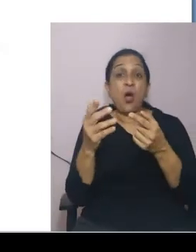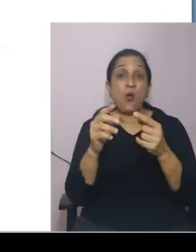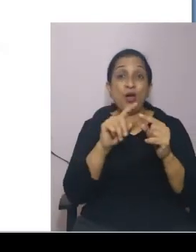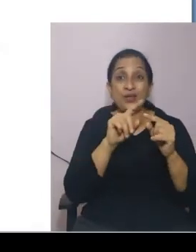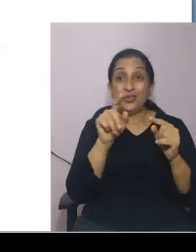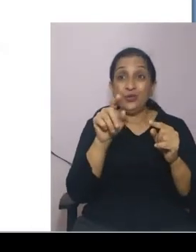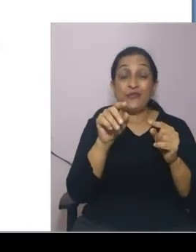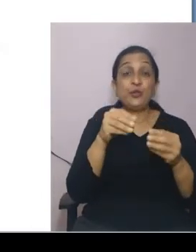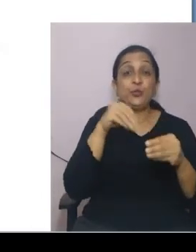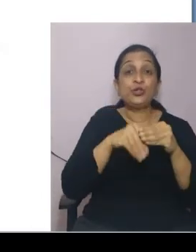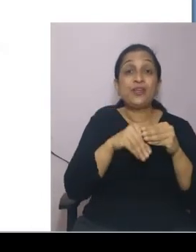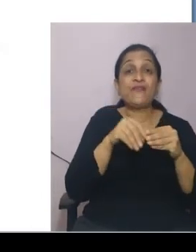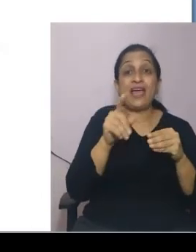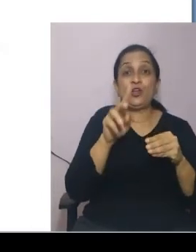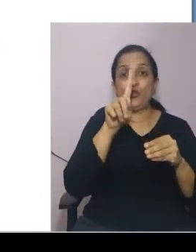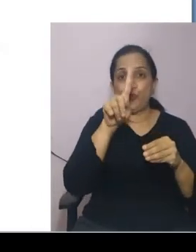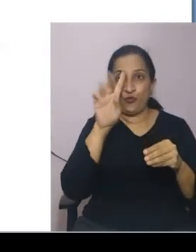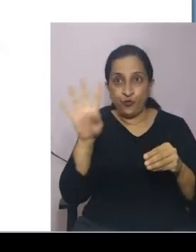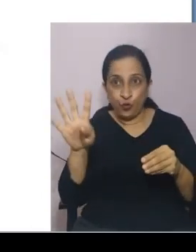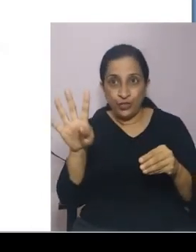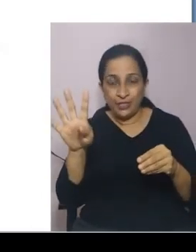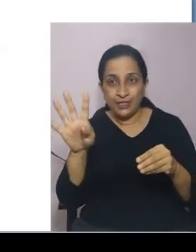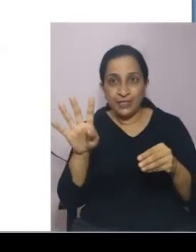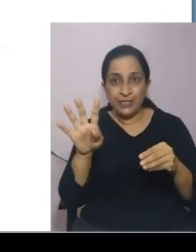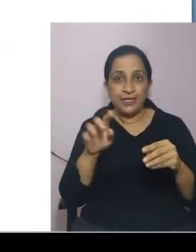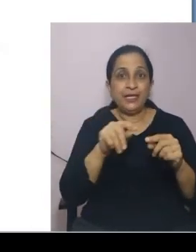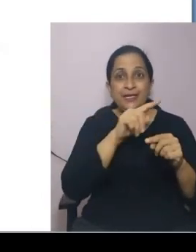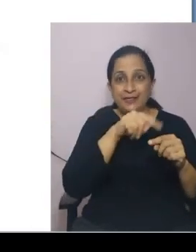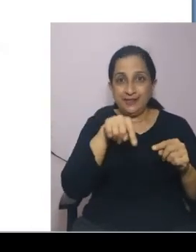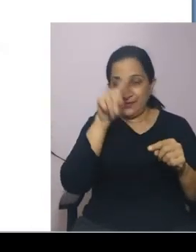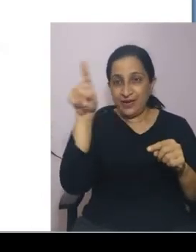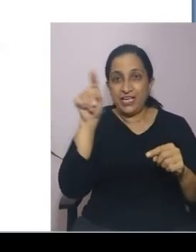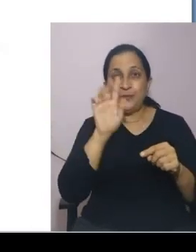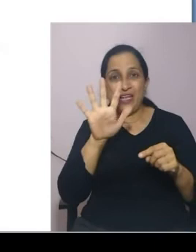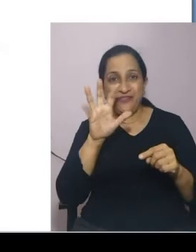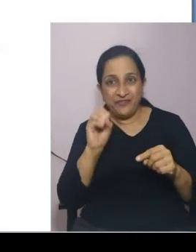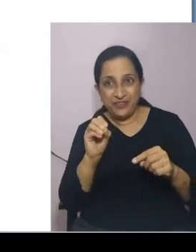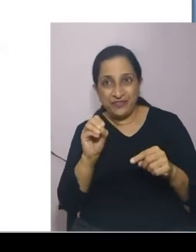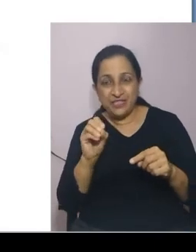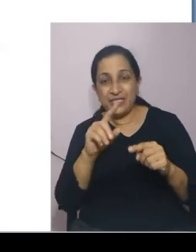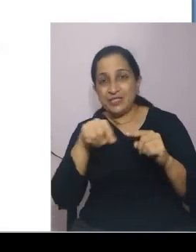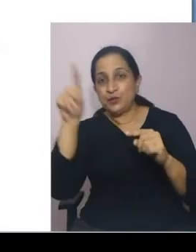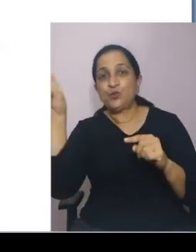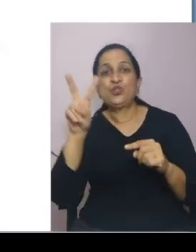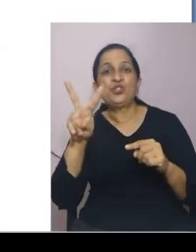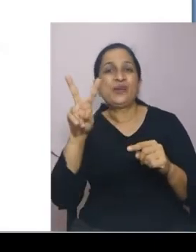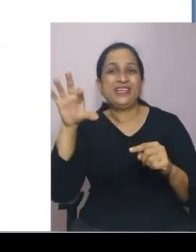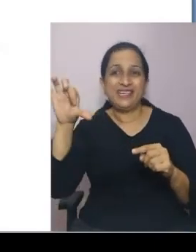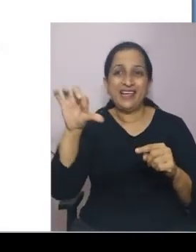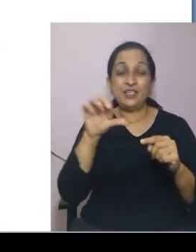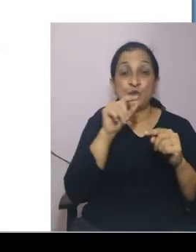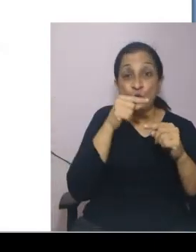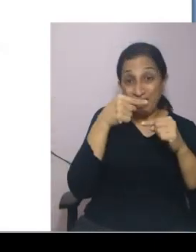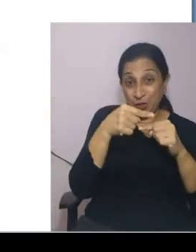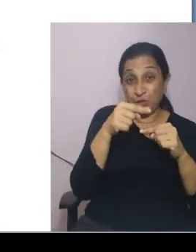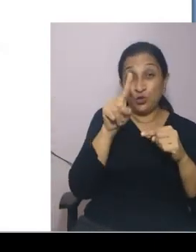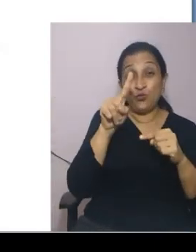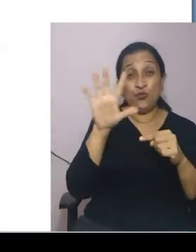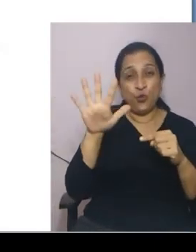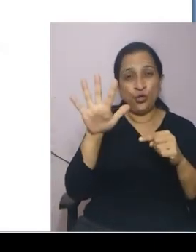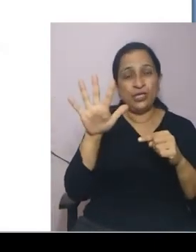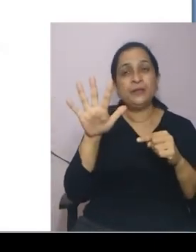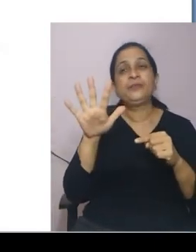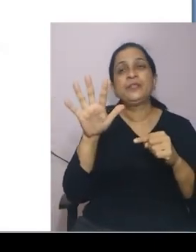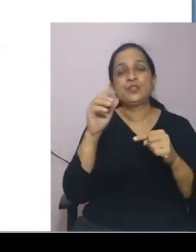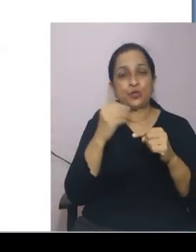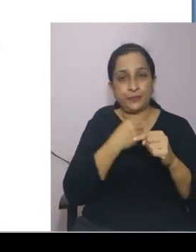of these two, that is 50 divided by 2 into 29. So you simplify, you will get this 14 by 5 root